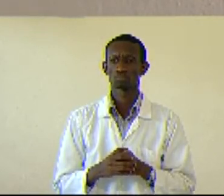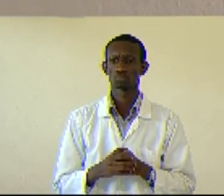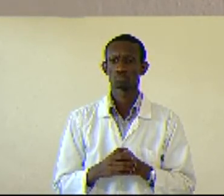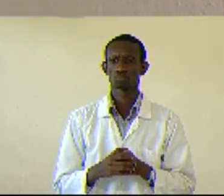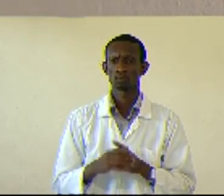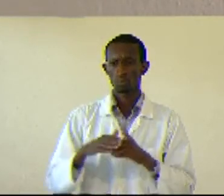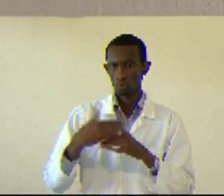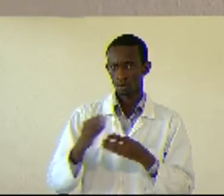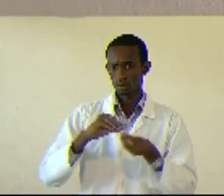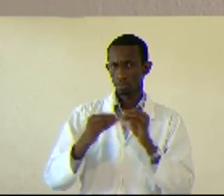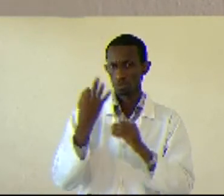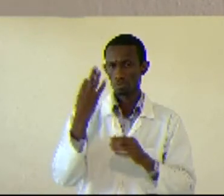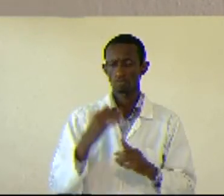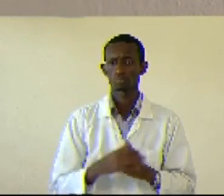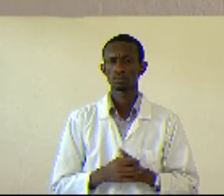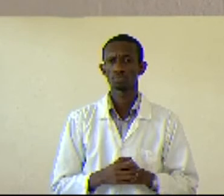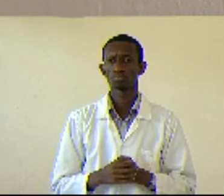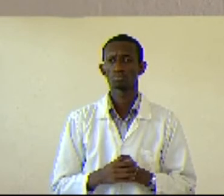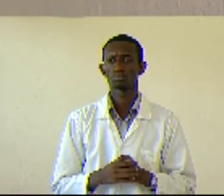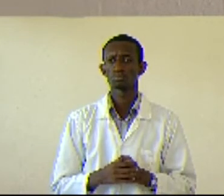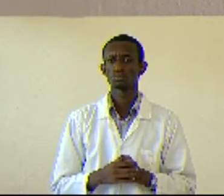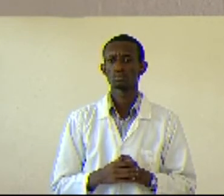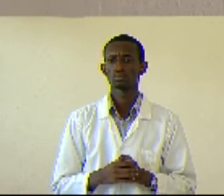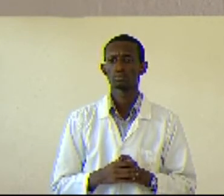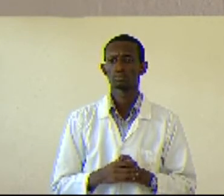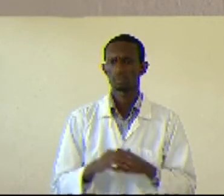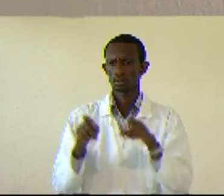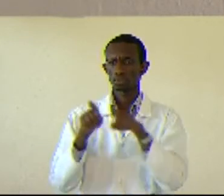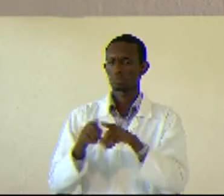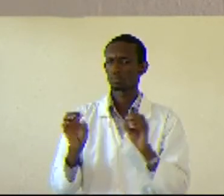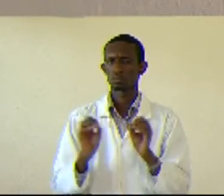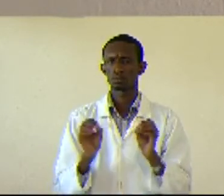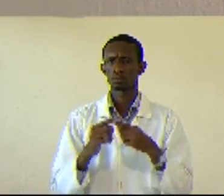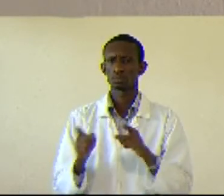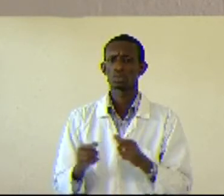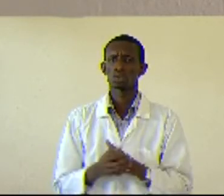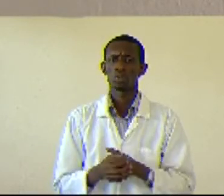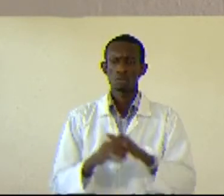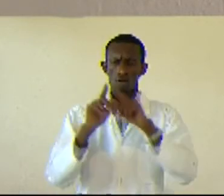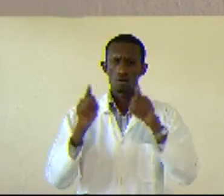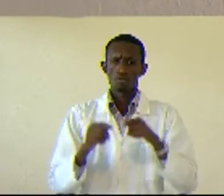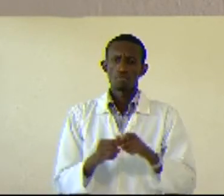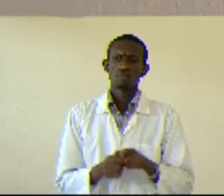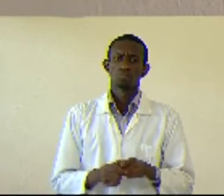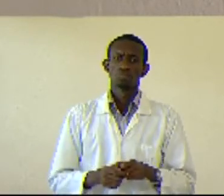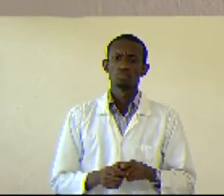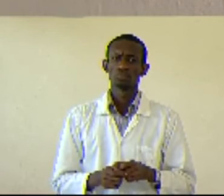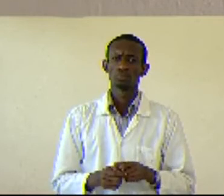Then number 3 is the same. You'll be having neg